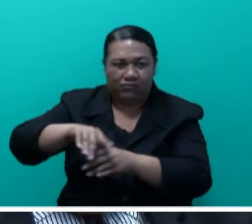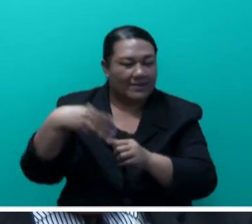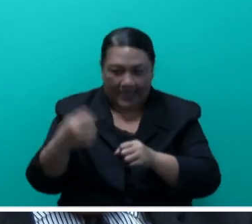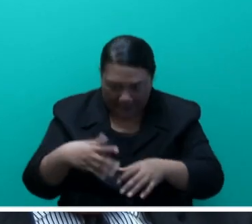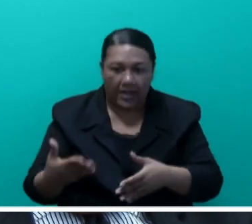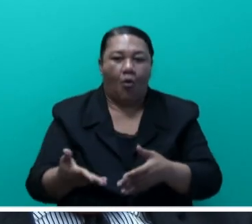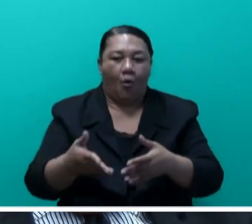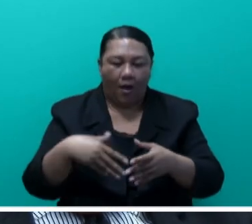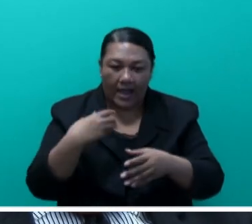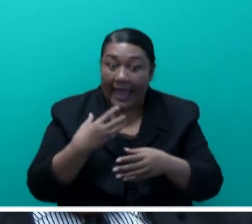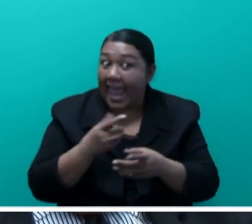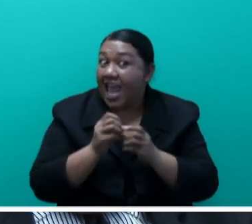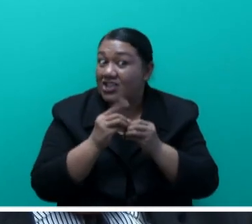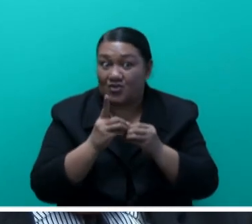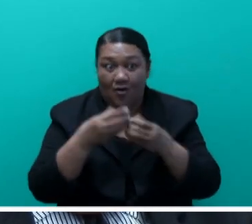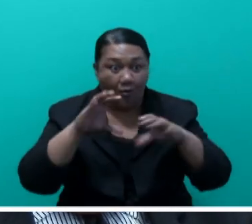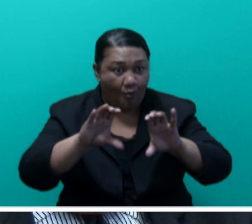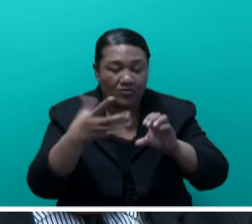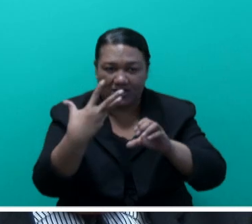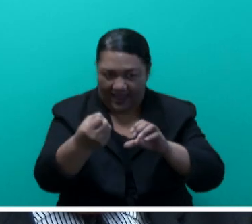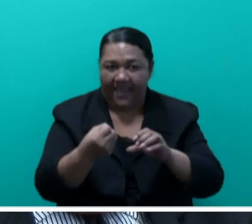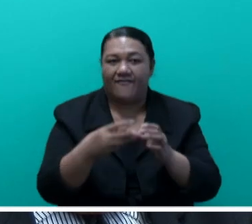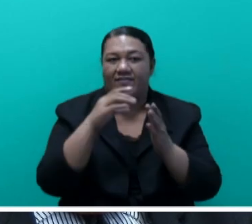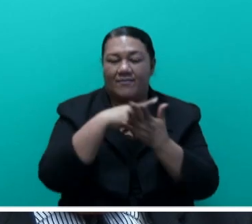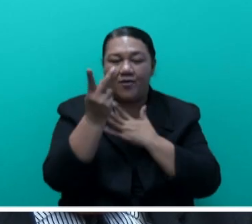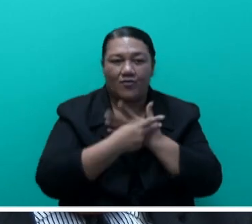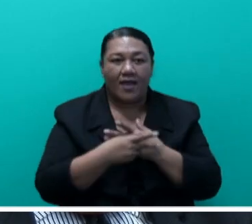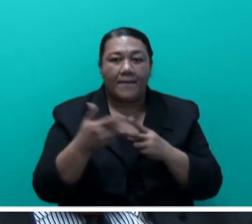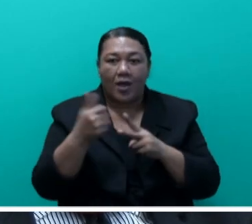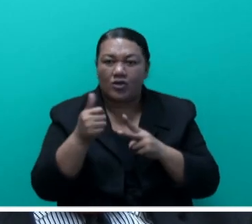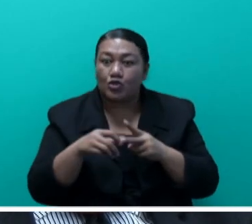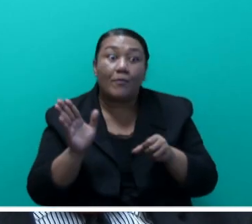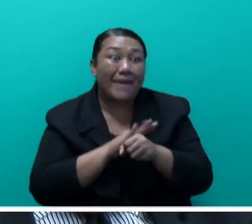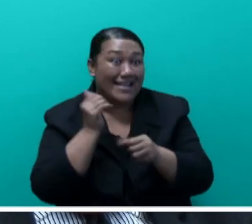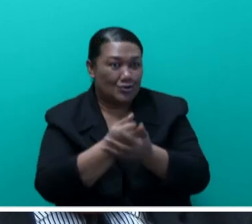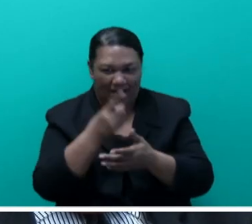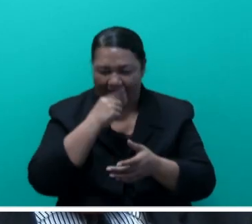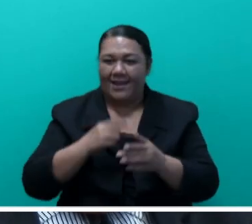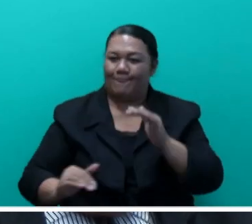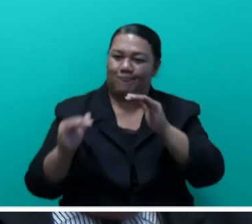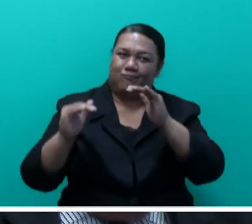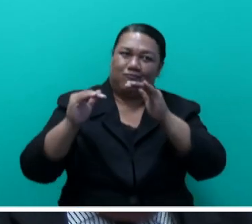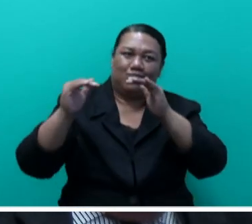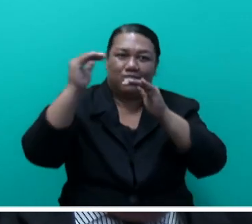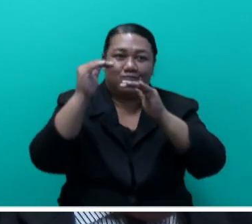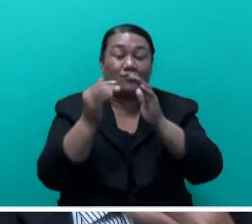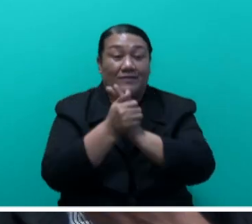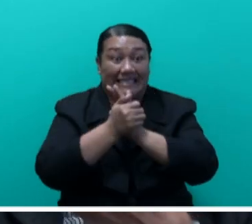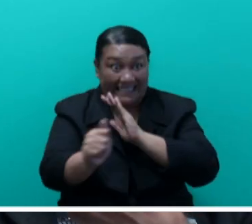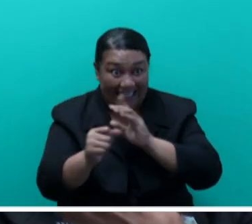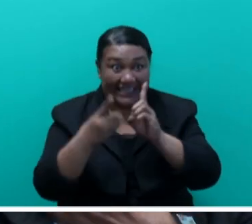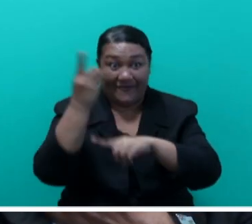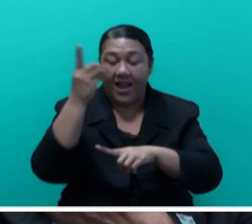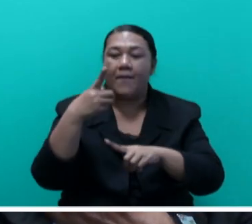expert coaching, and the resources they need to compete at the highest levels through the establishment of the